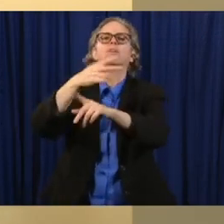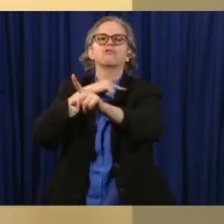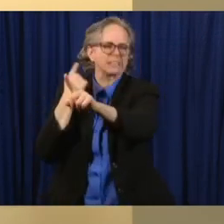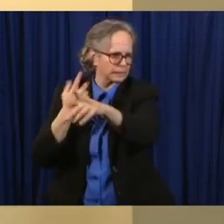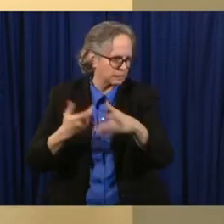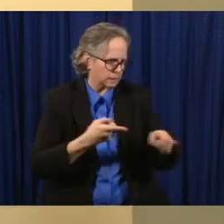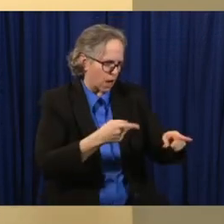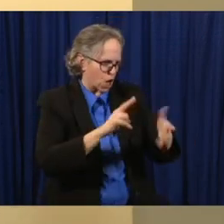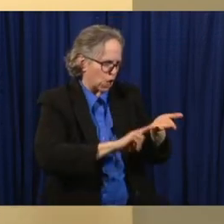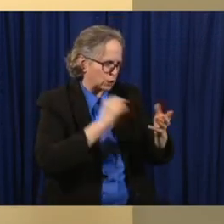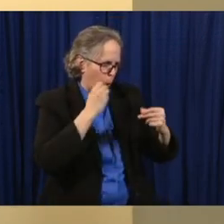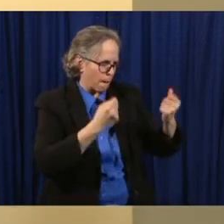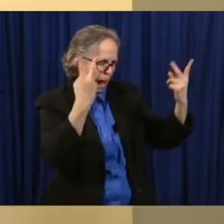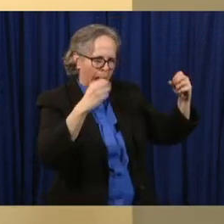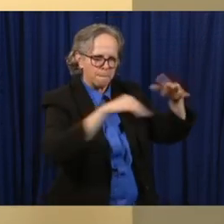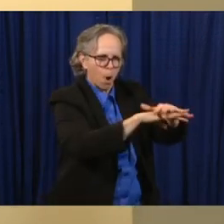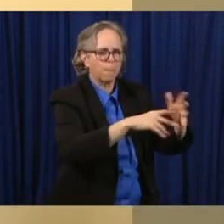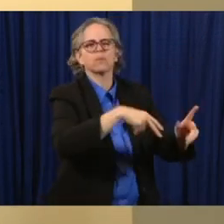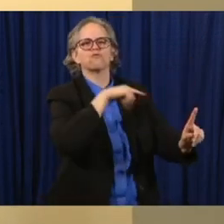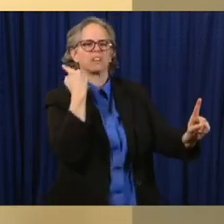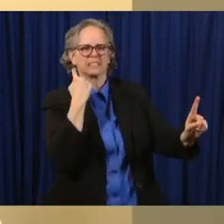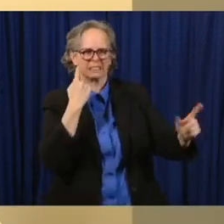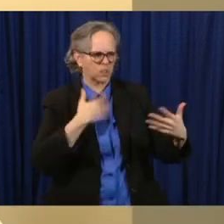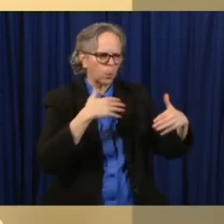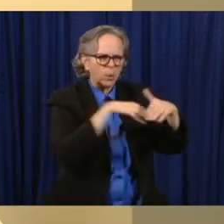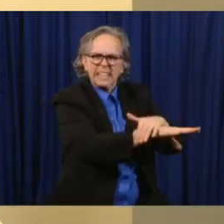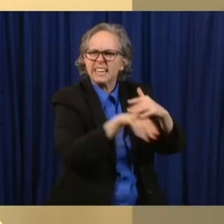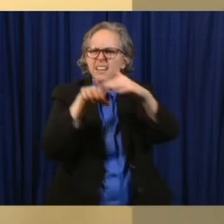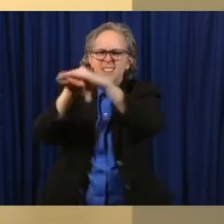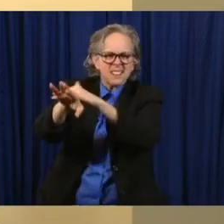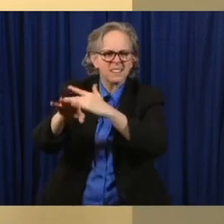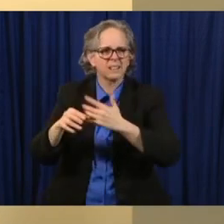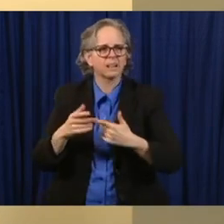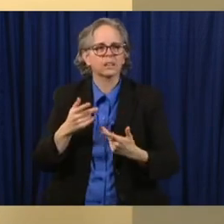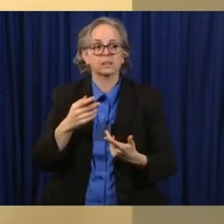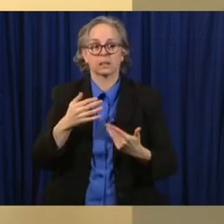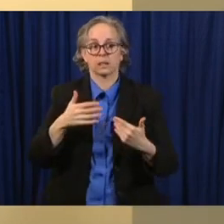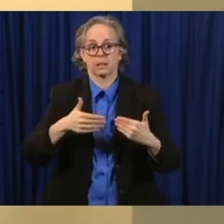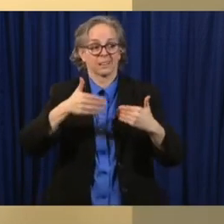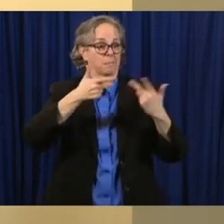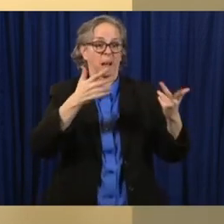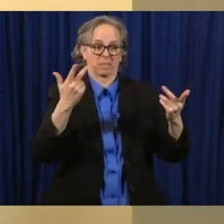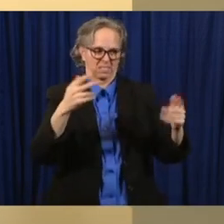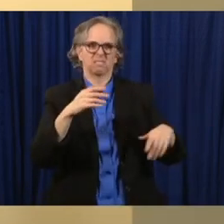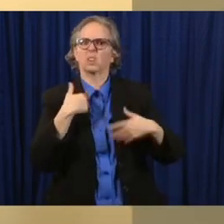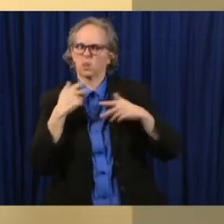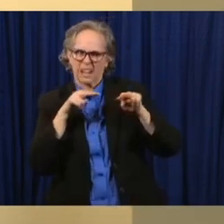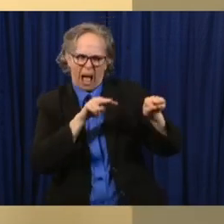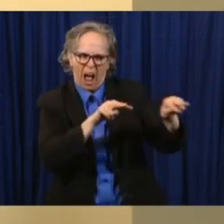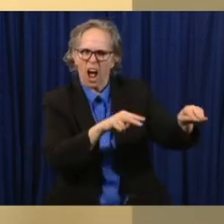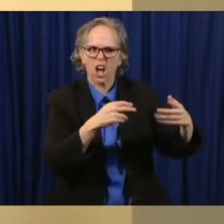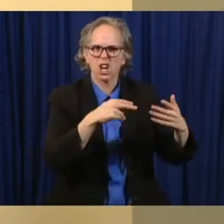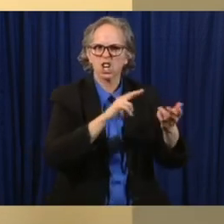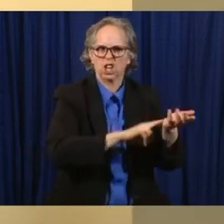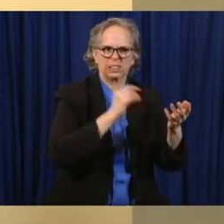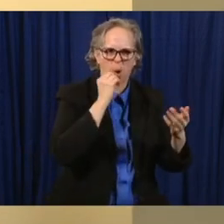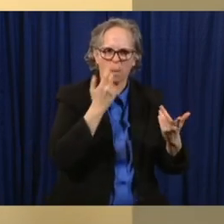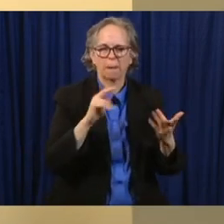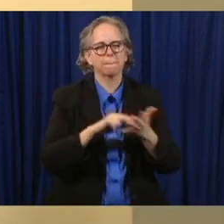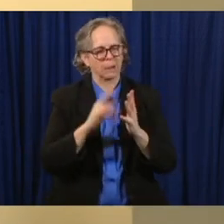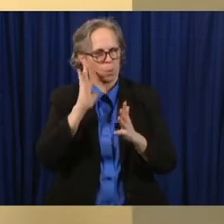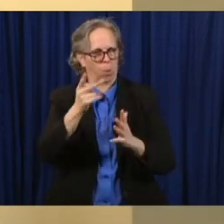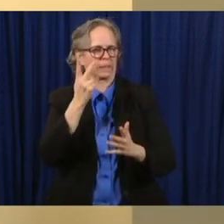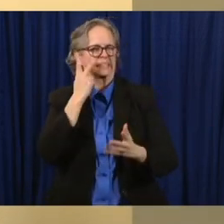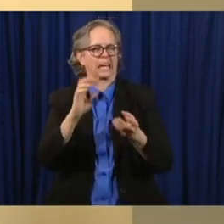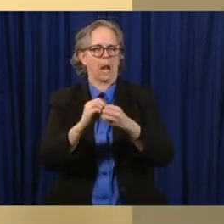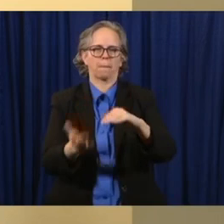that more extensively within nursing homes, we shouldn't be surprised that we're going to see some upticks. The more we test,